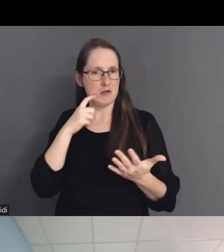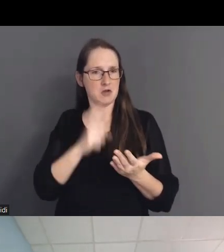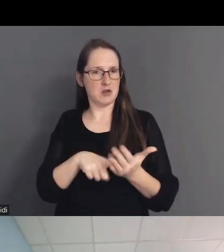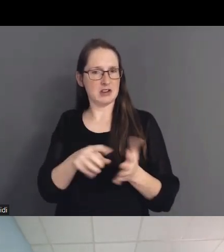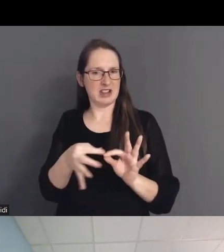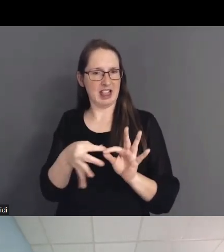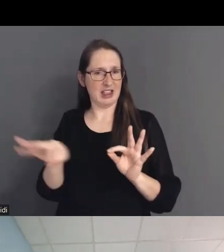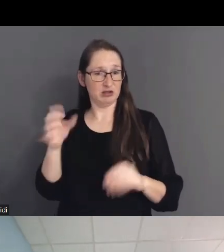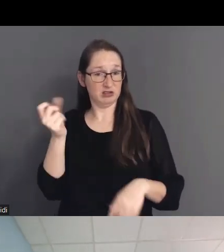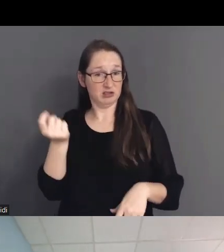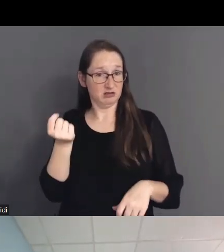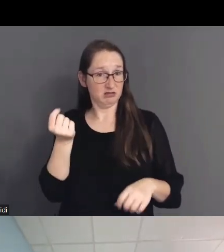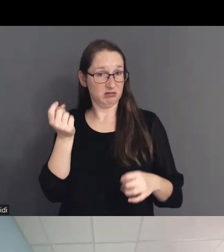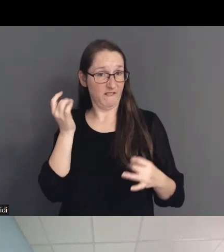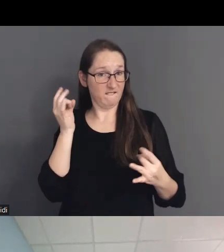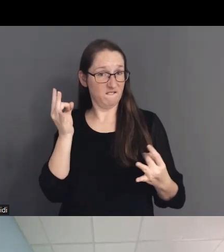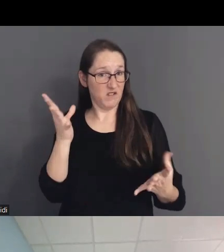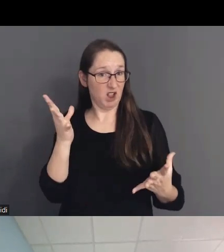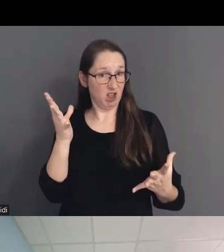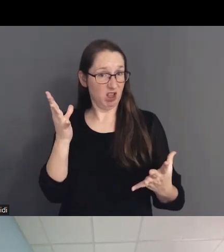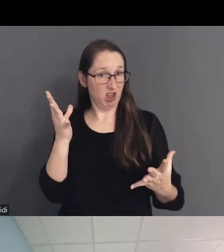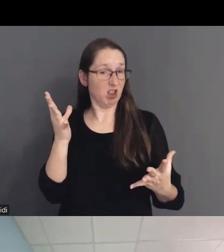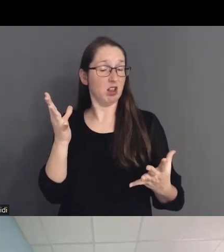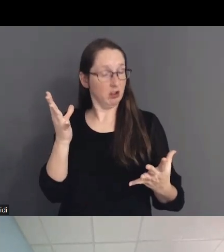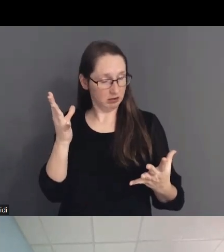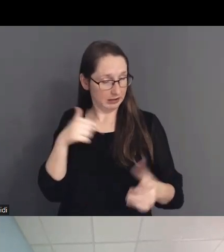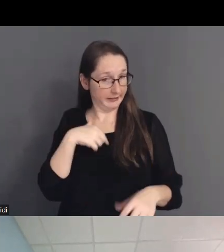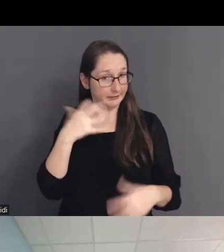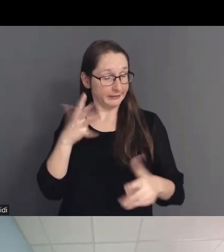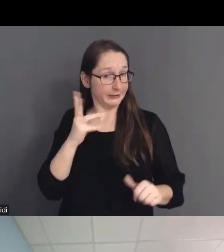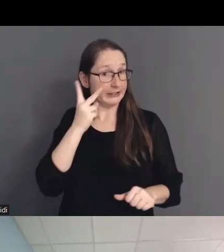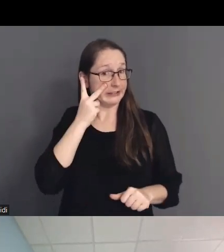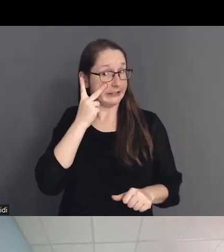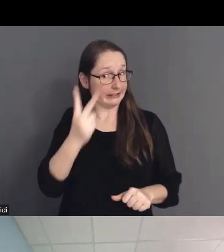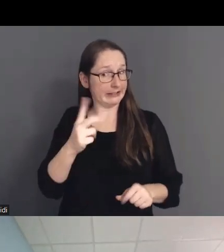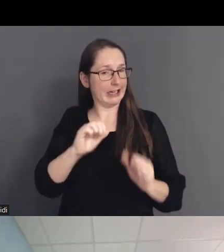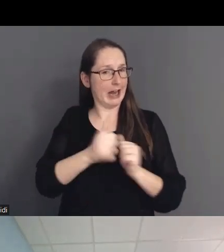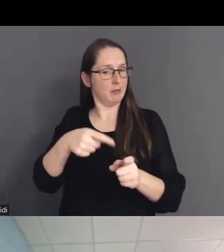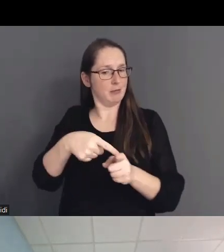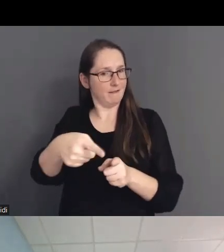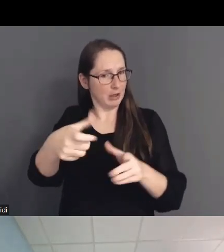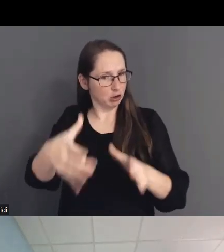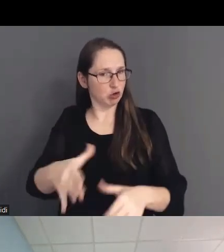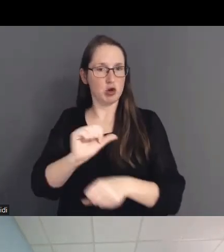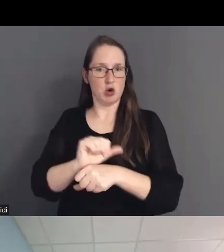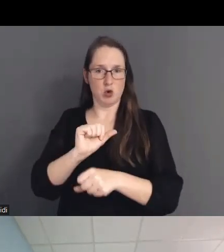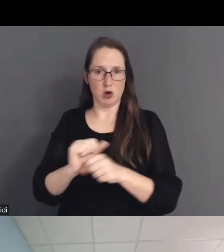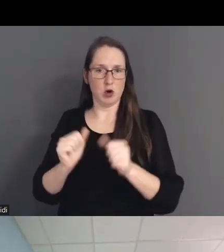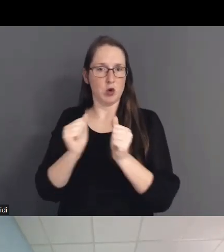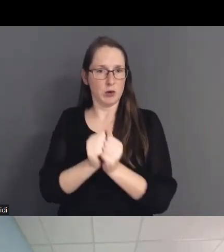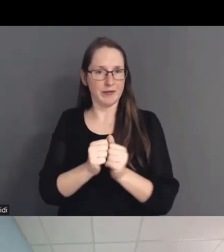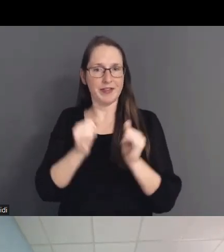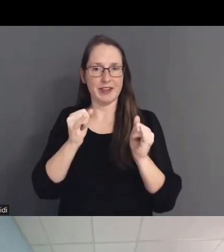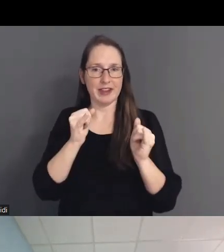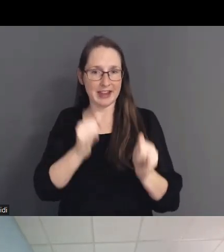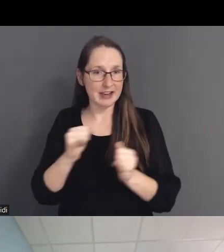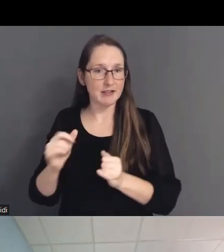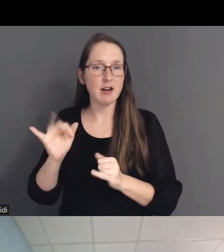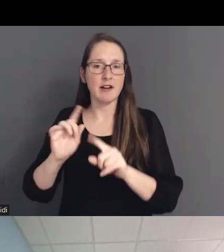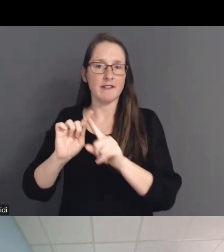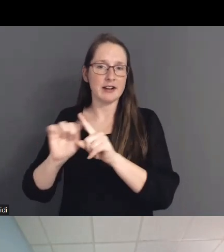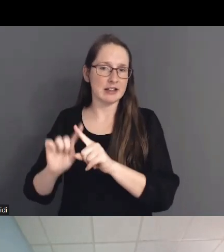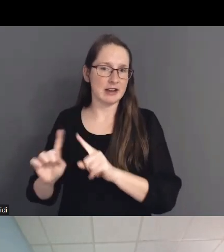is awful. I have seen how professionals work with individuals of